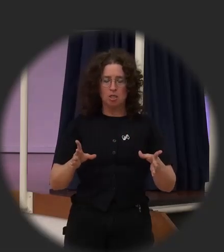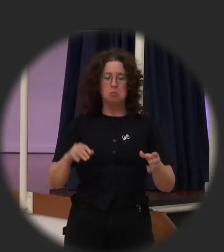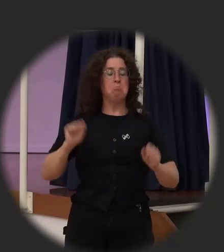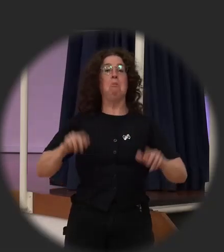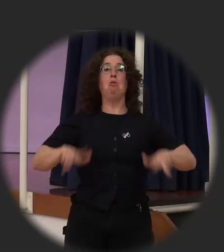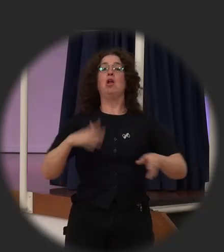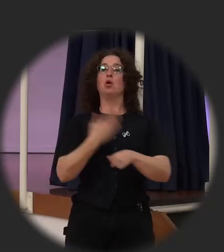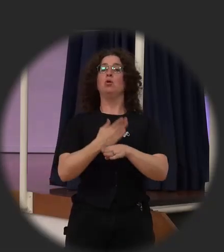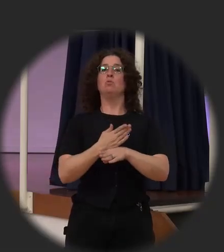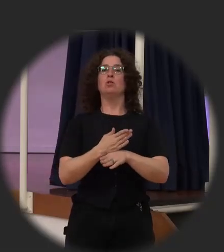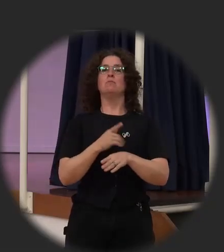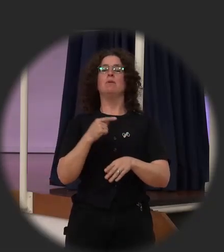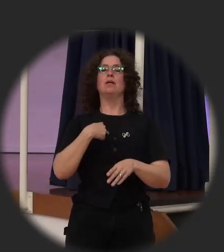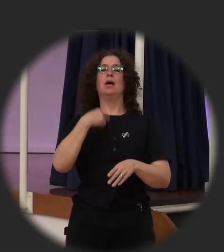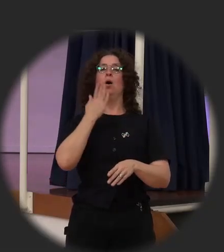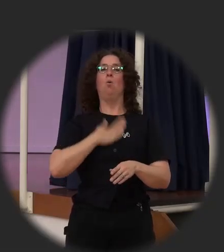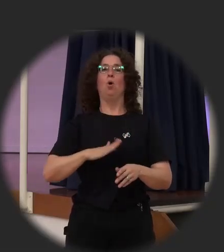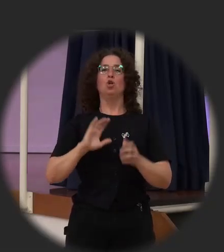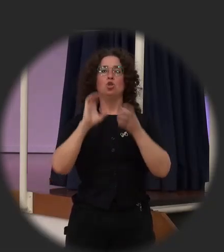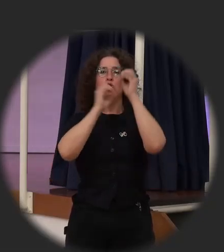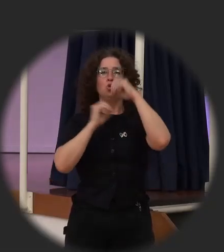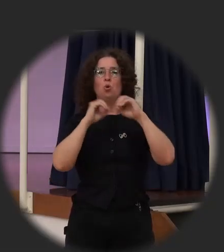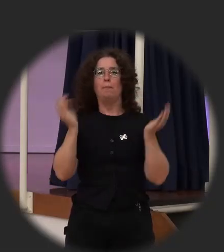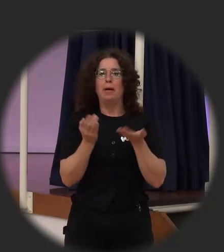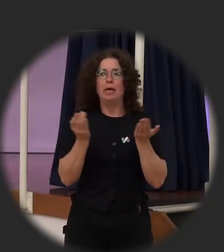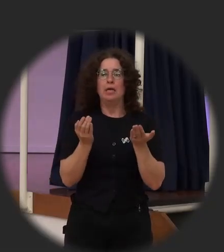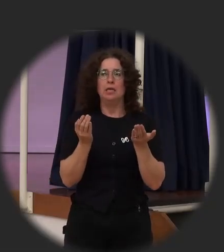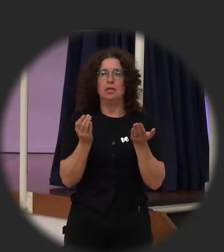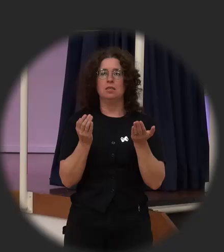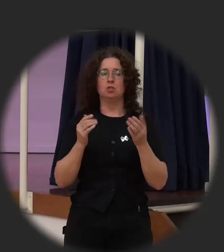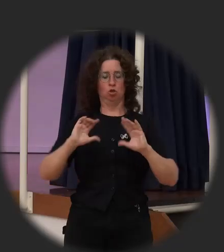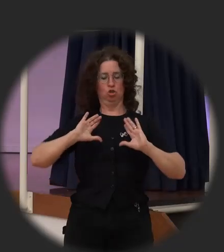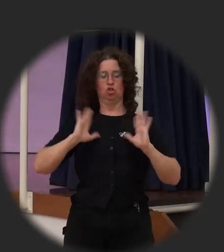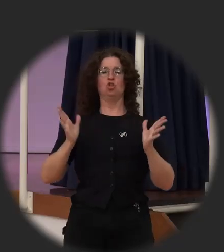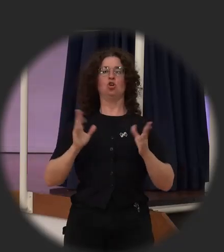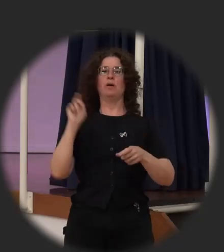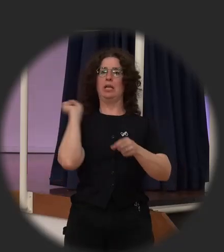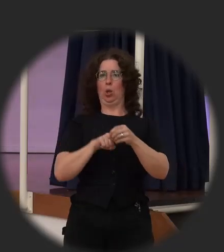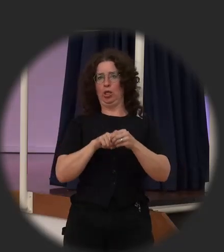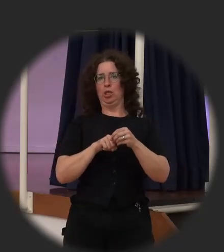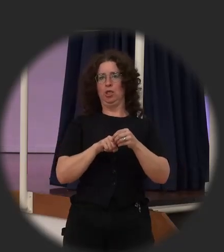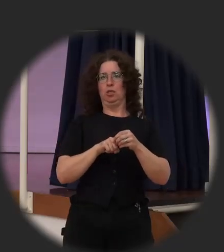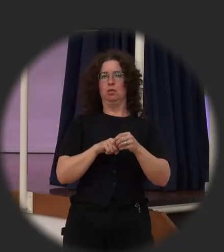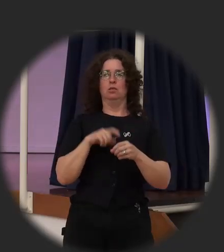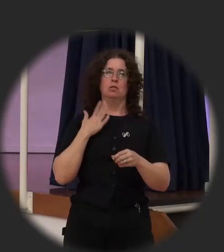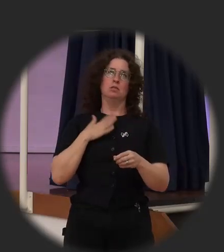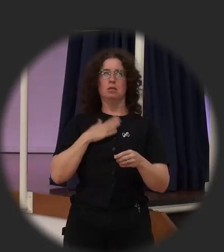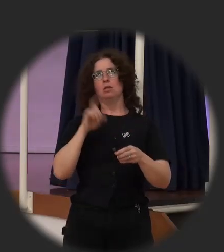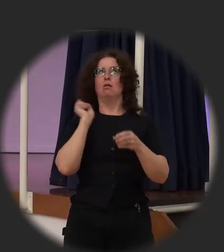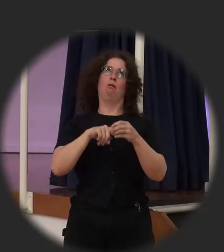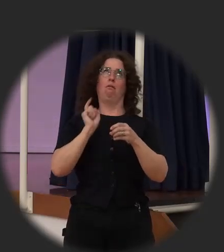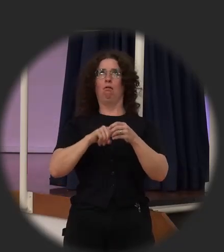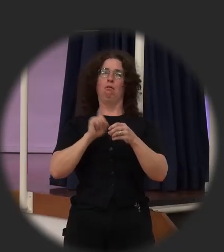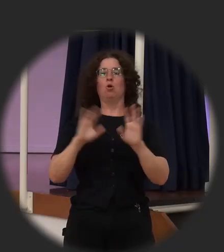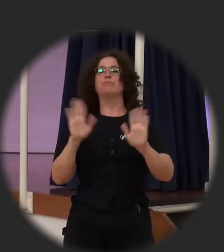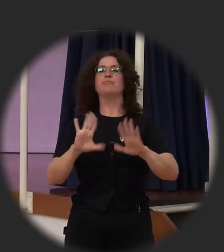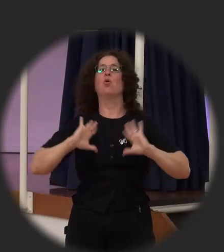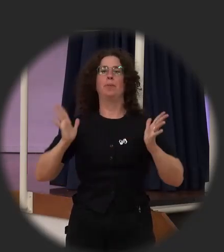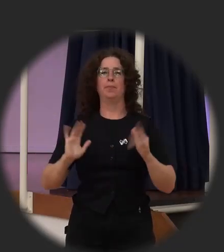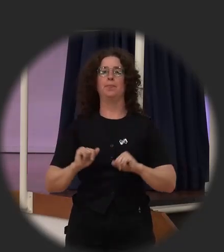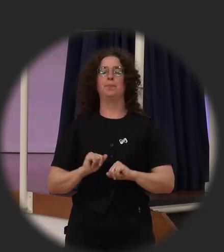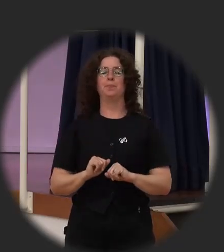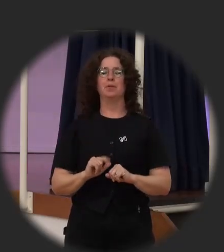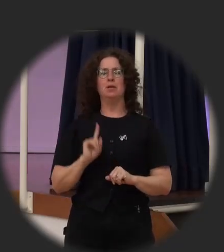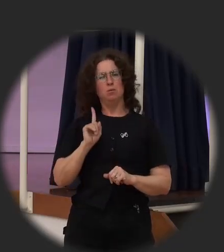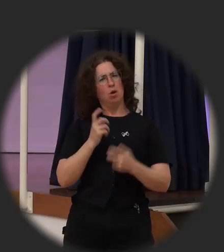Google Play, so it automatically uses login, like you don't have to go through any kind of login steps. But